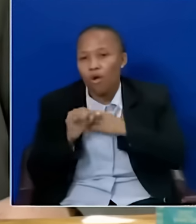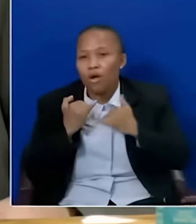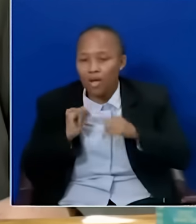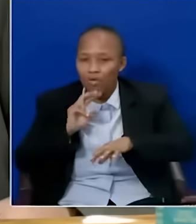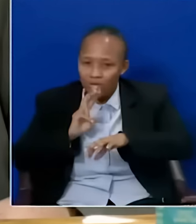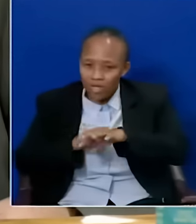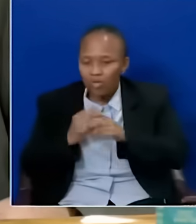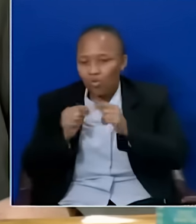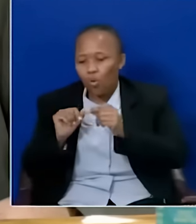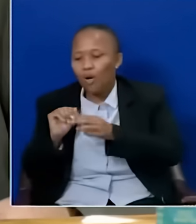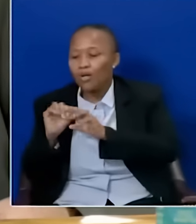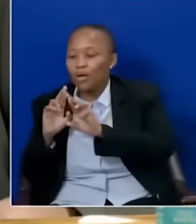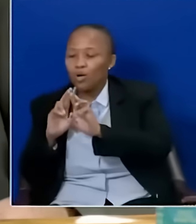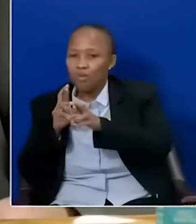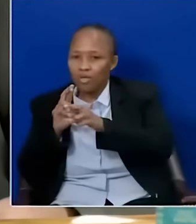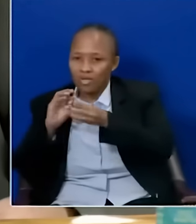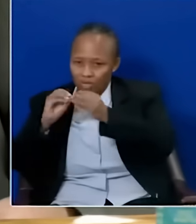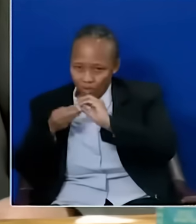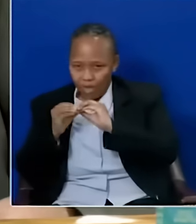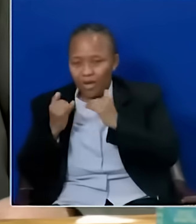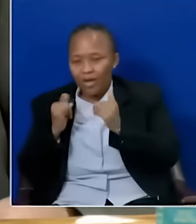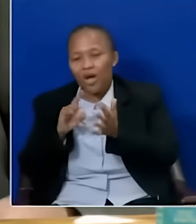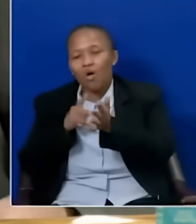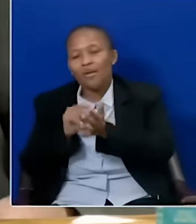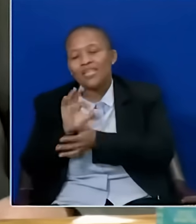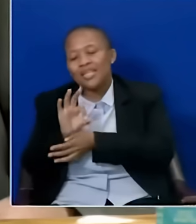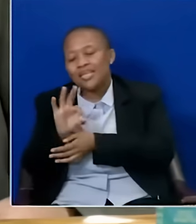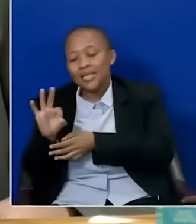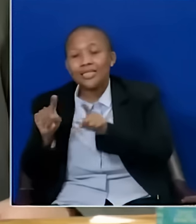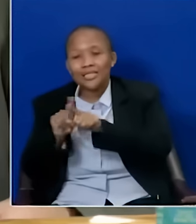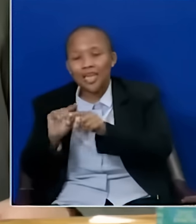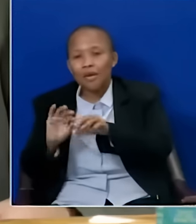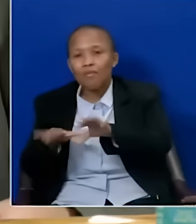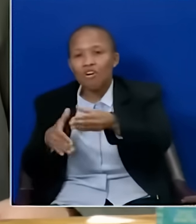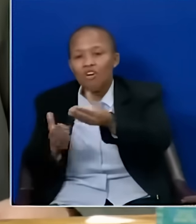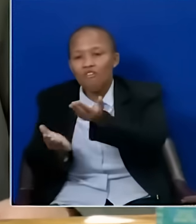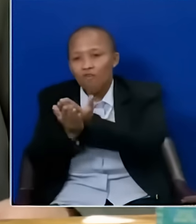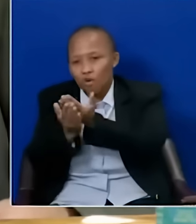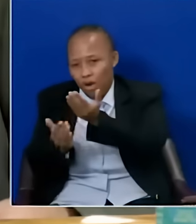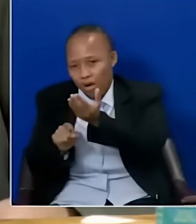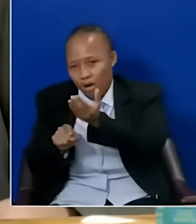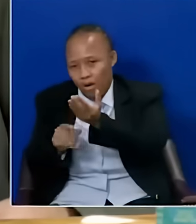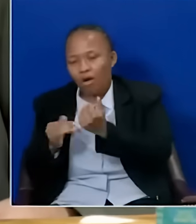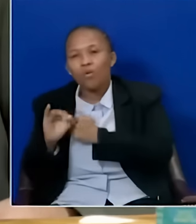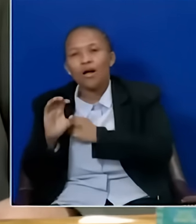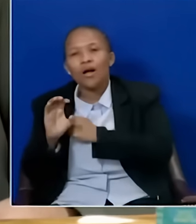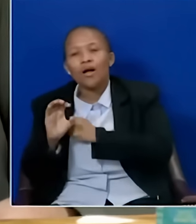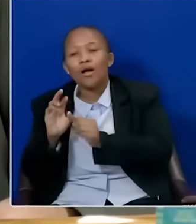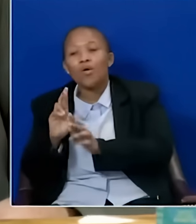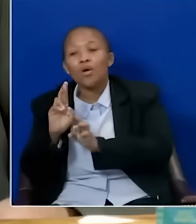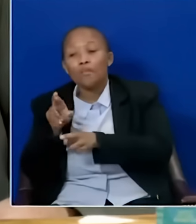page 33 of the same folder, when he was asked to correct his report, he corrected it to confirm